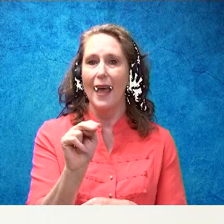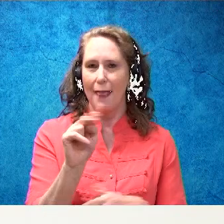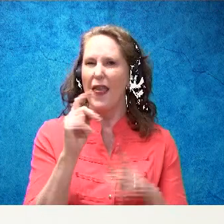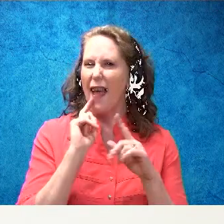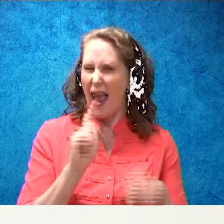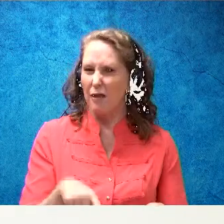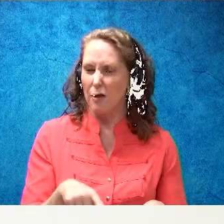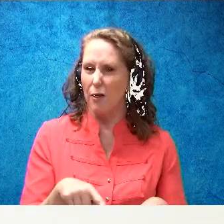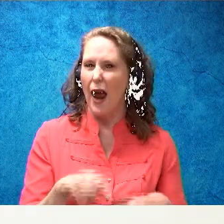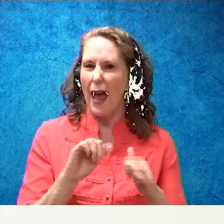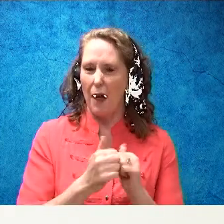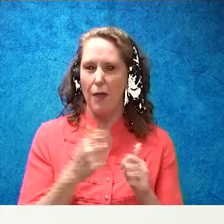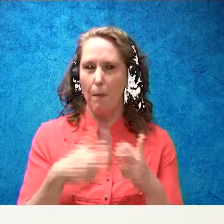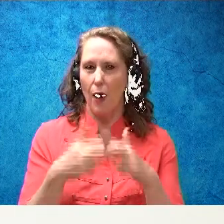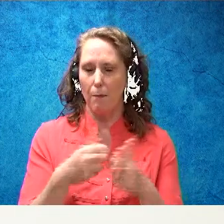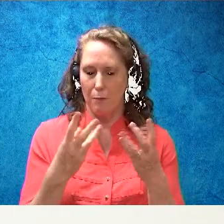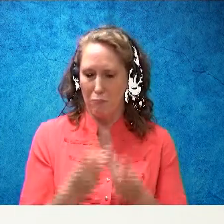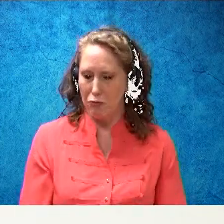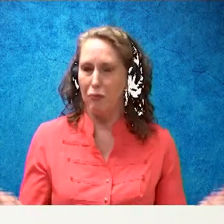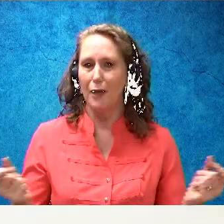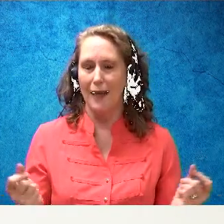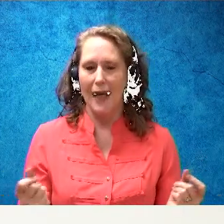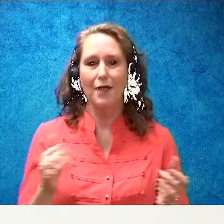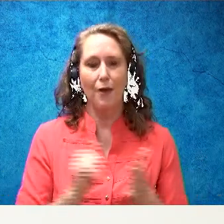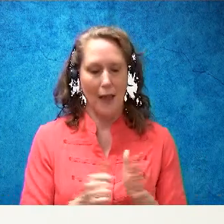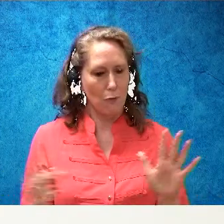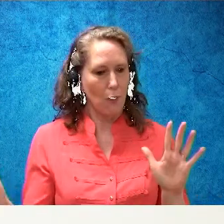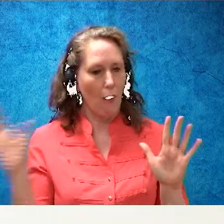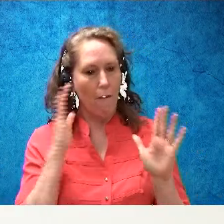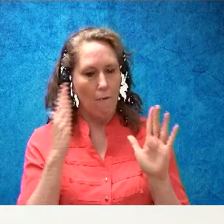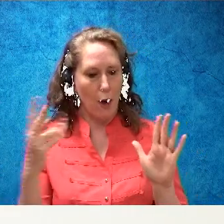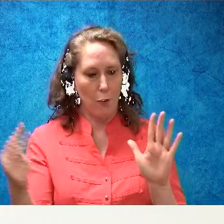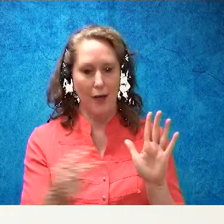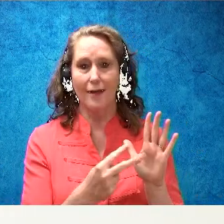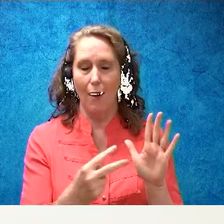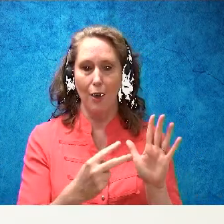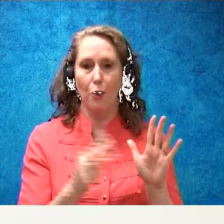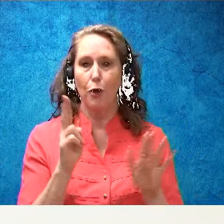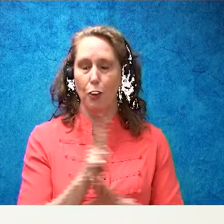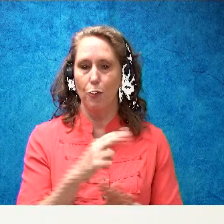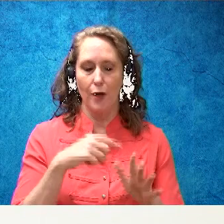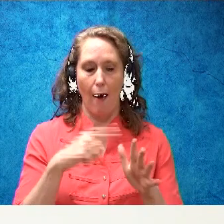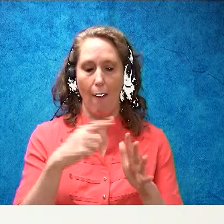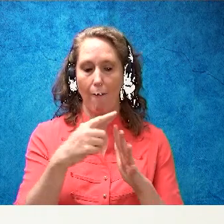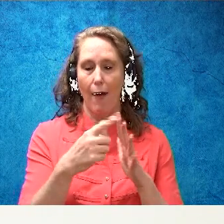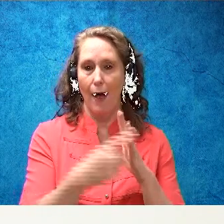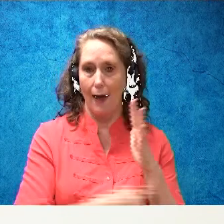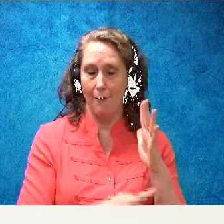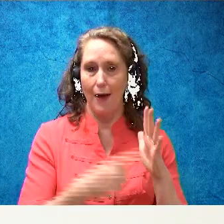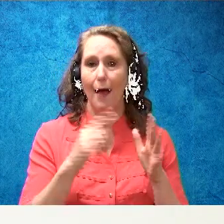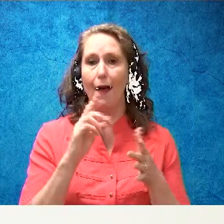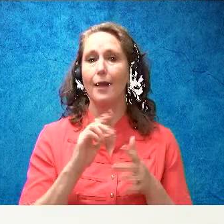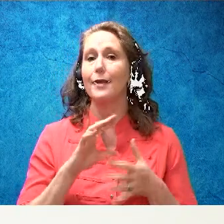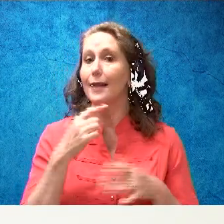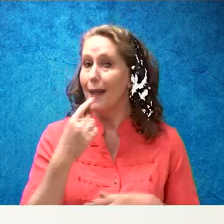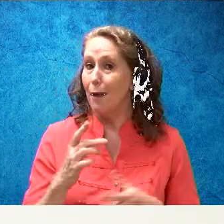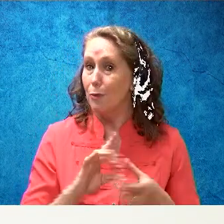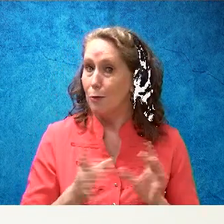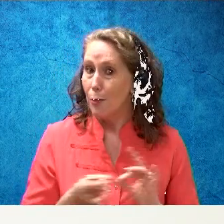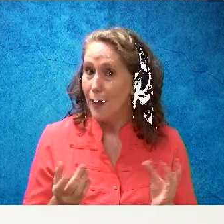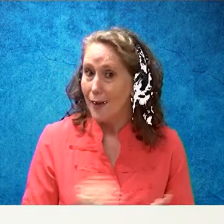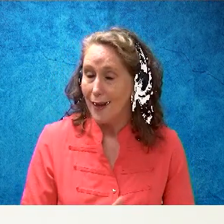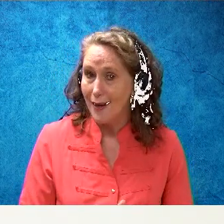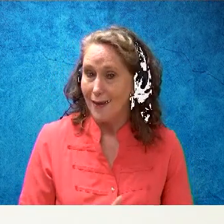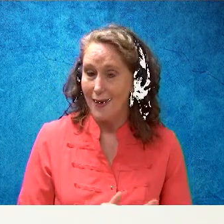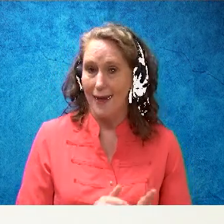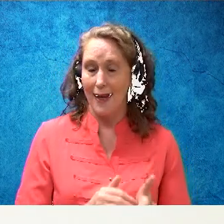So that is what we're going to work on. We're going to work on using our 5 fingers to retell a story, okay? Can